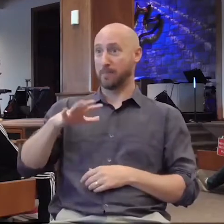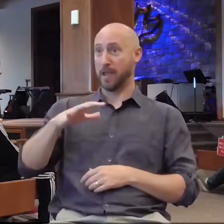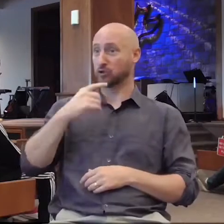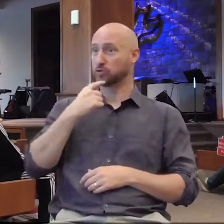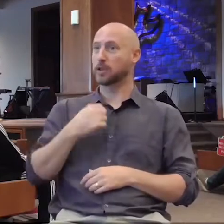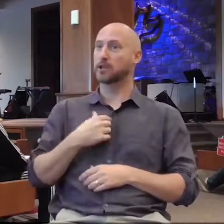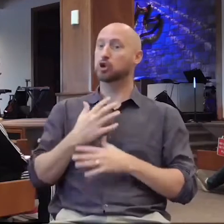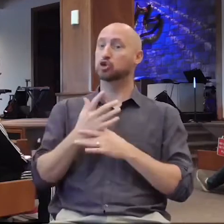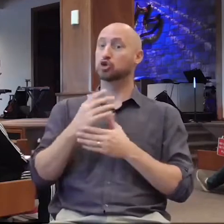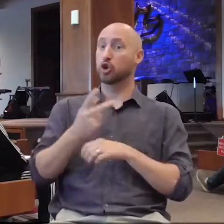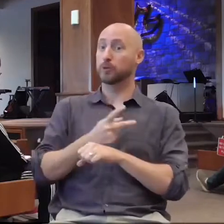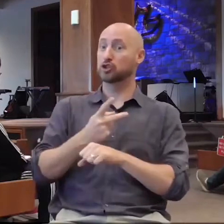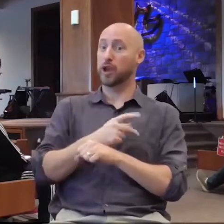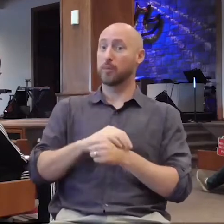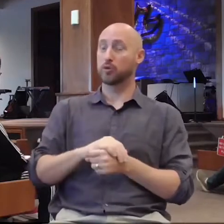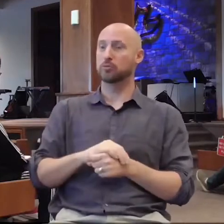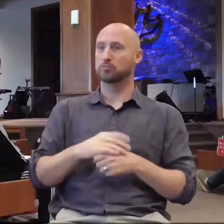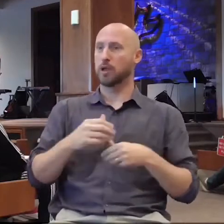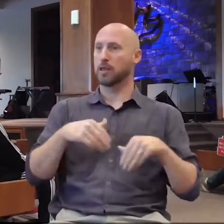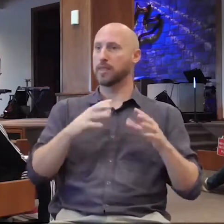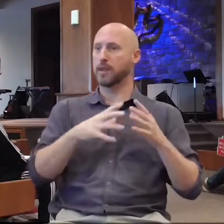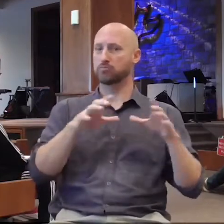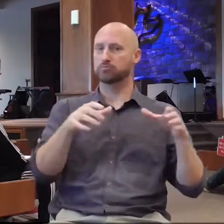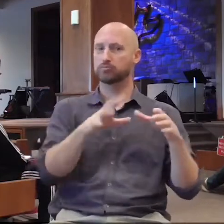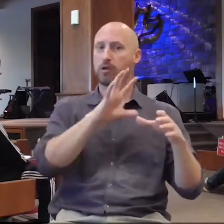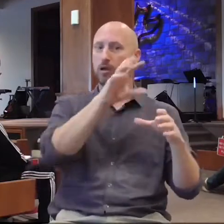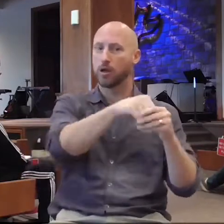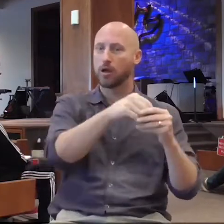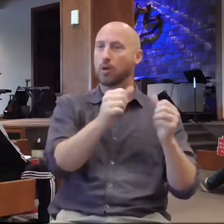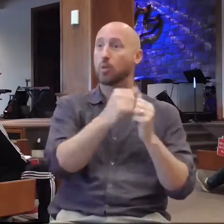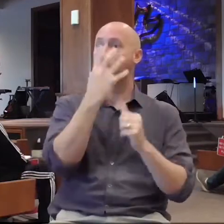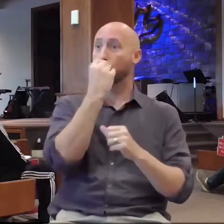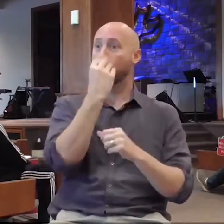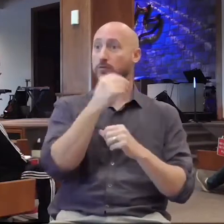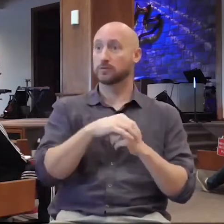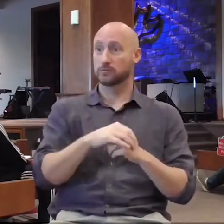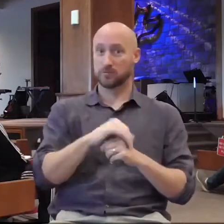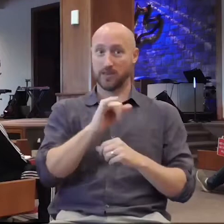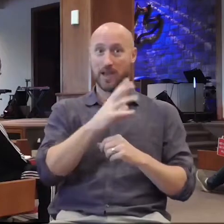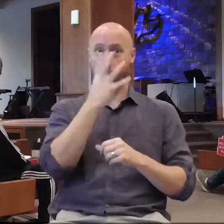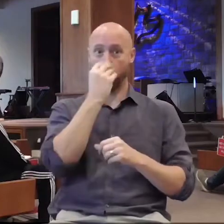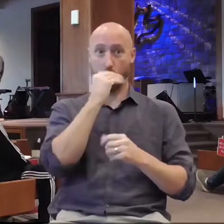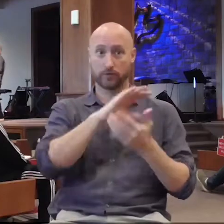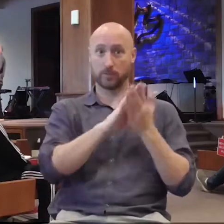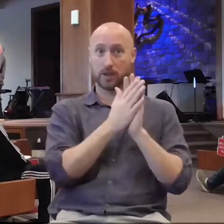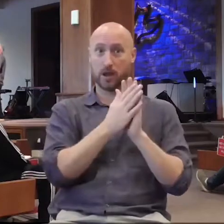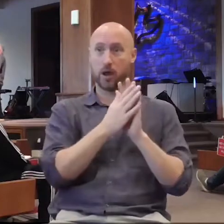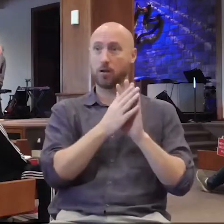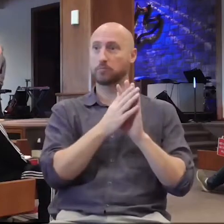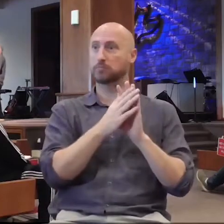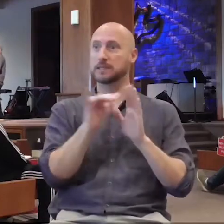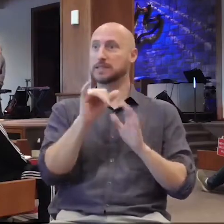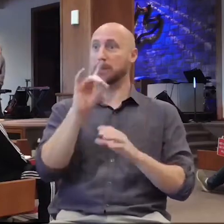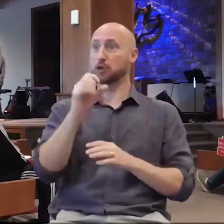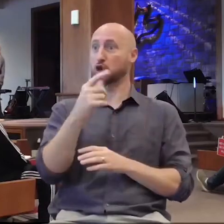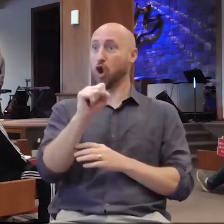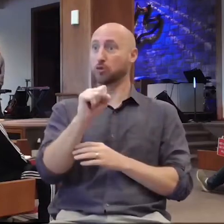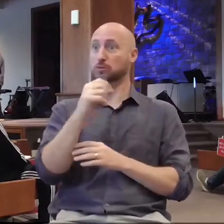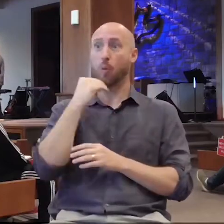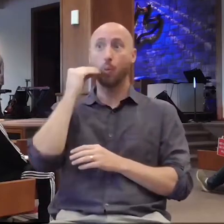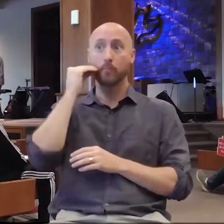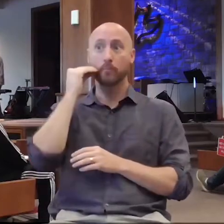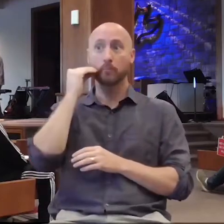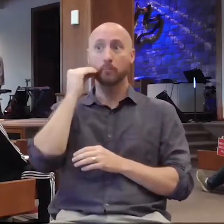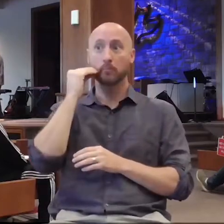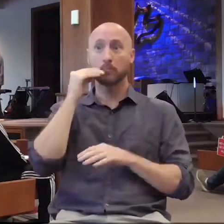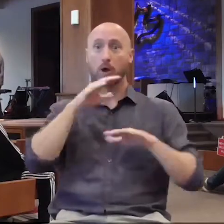wolves. Do the wolves become domestic, or does the German shepherd become wild? You know, yes, we're to be around our unsaved friends